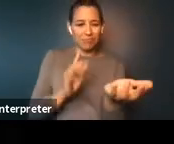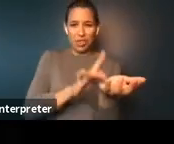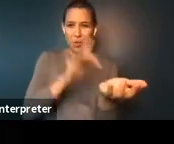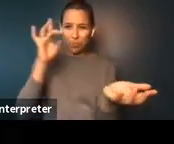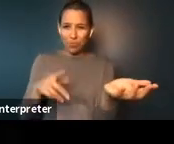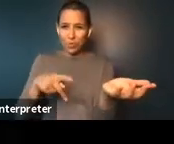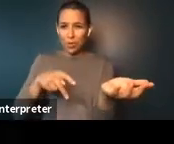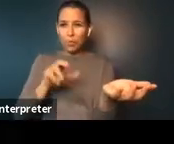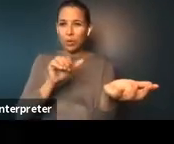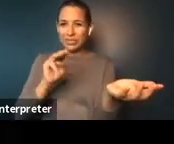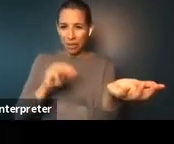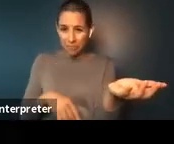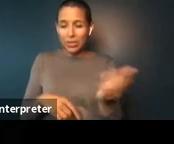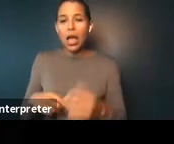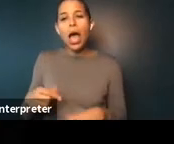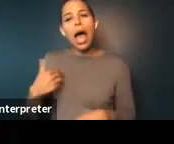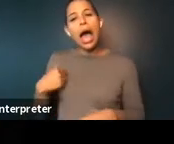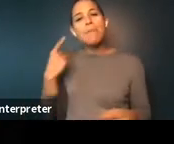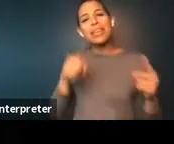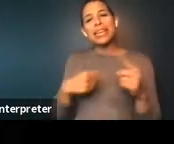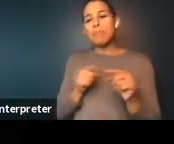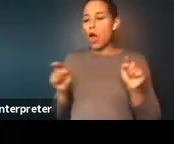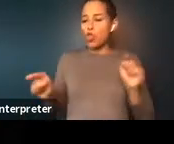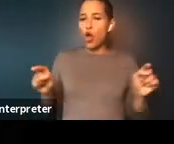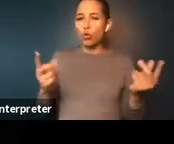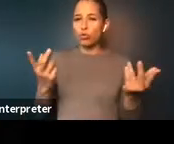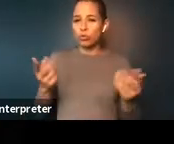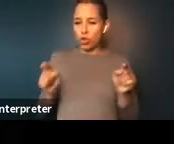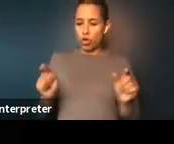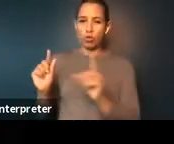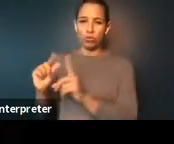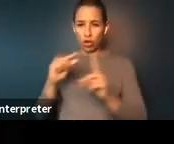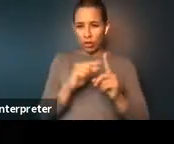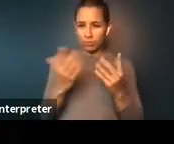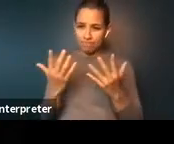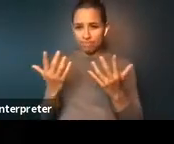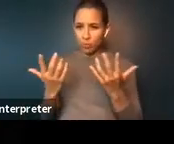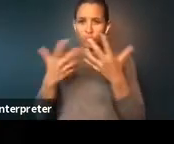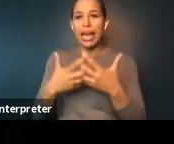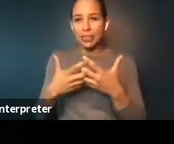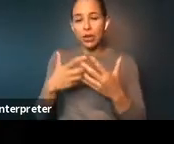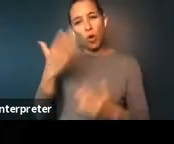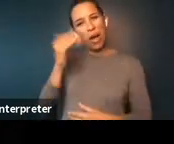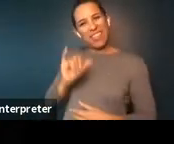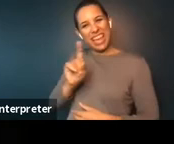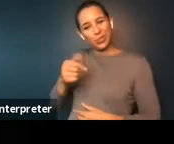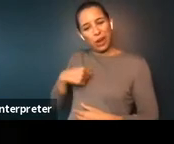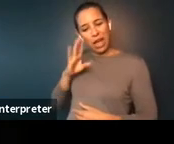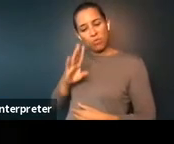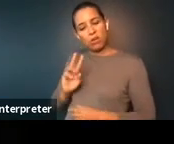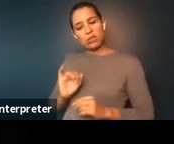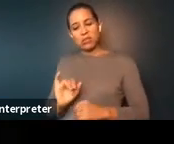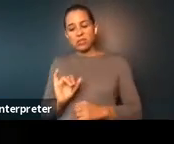those things together because I think that that's where I would locate, um, what fem intelligence is. Right. And like, especially possibly like a